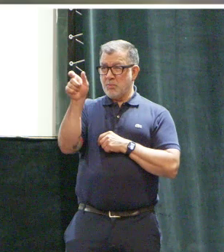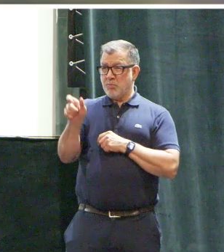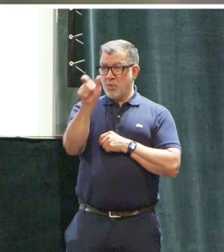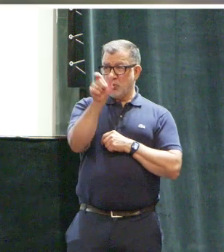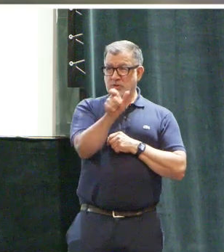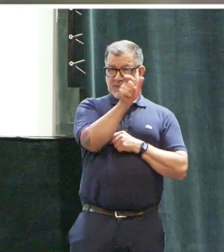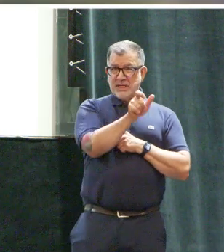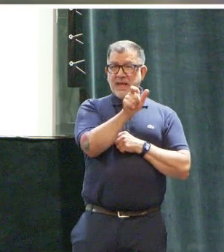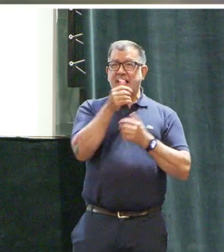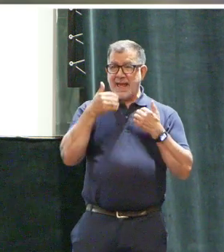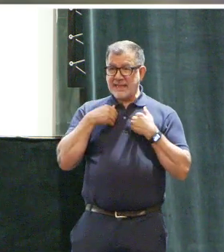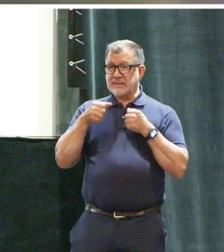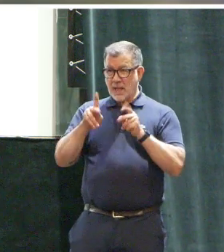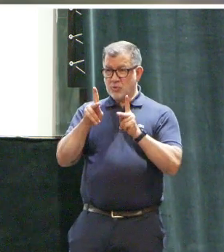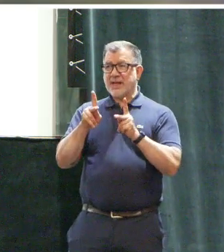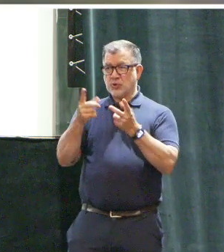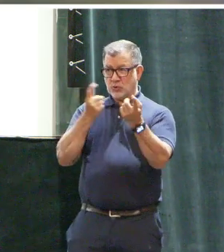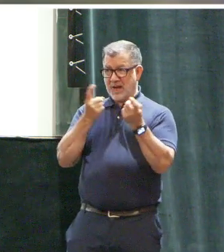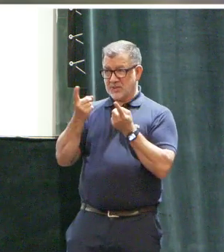I want to make sure everybody has an opportunity.